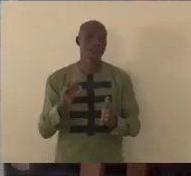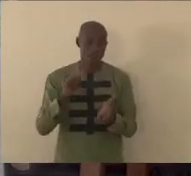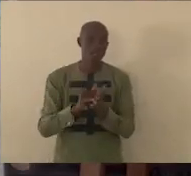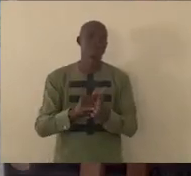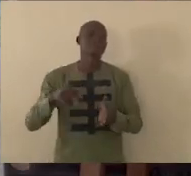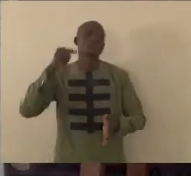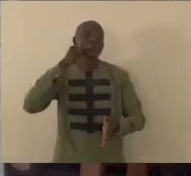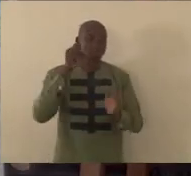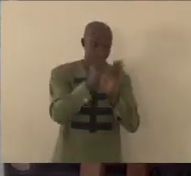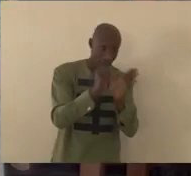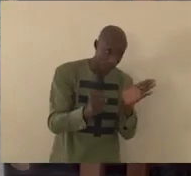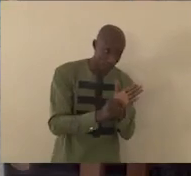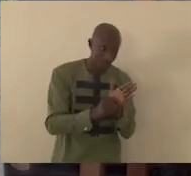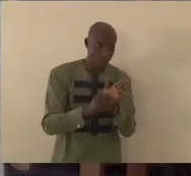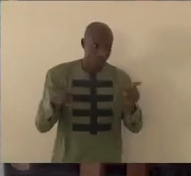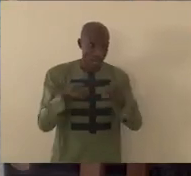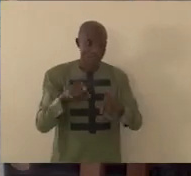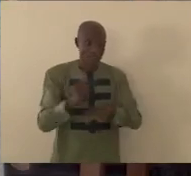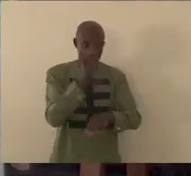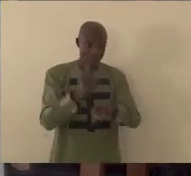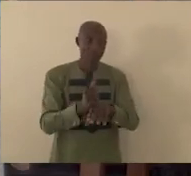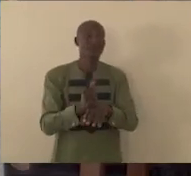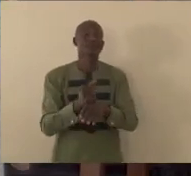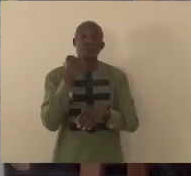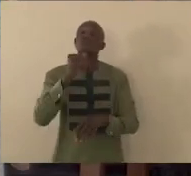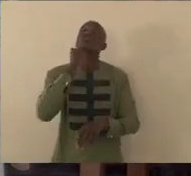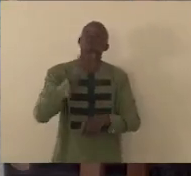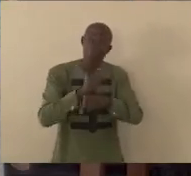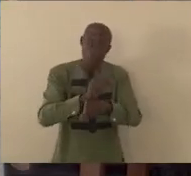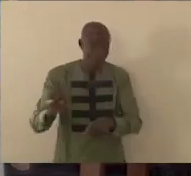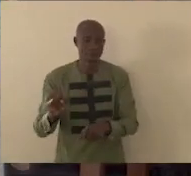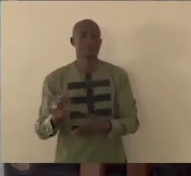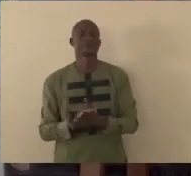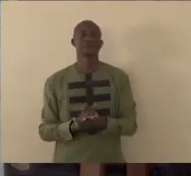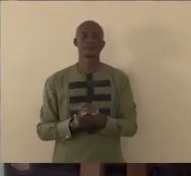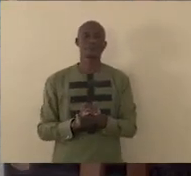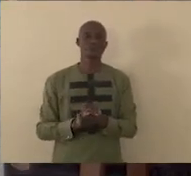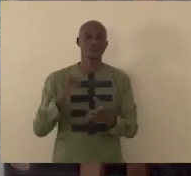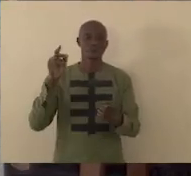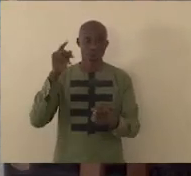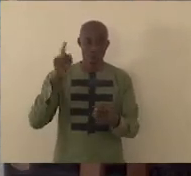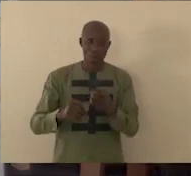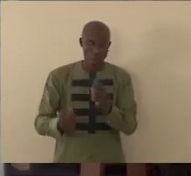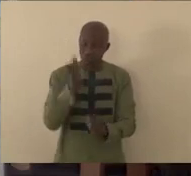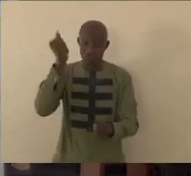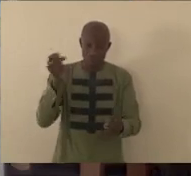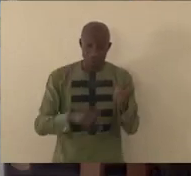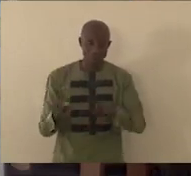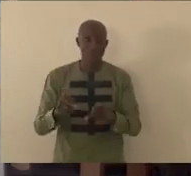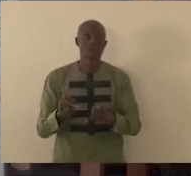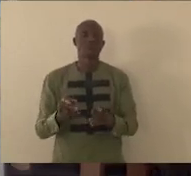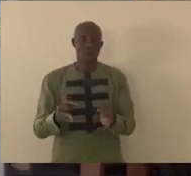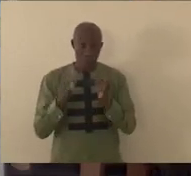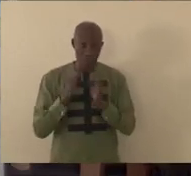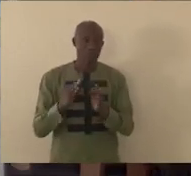Nigerian state as presently constituted is not working for most people in this territory. If